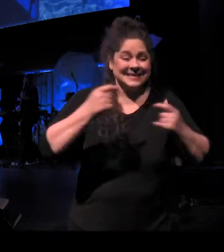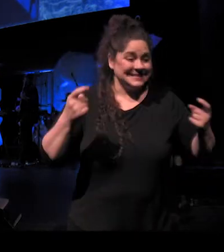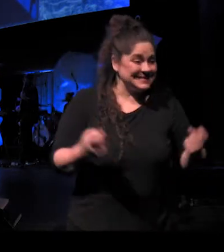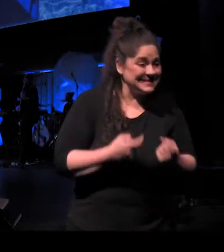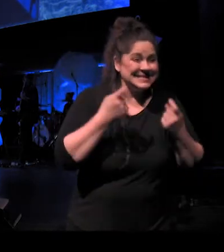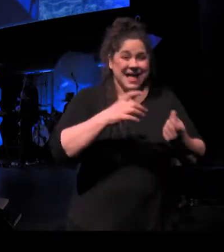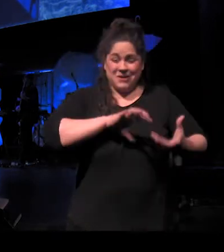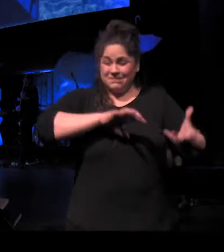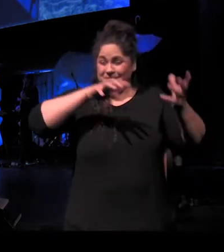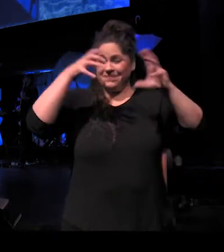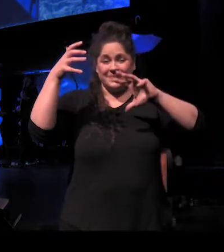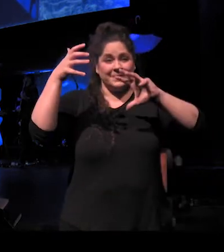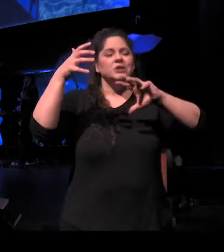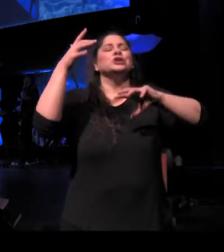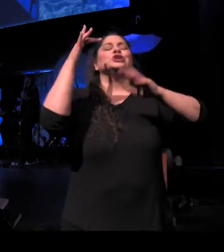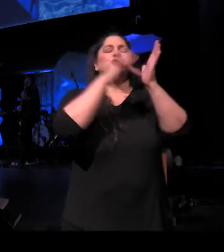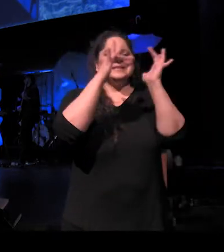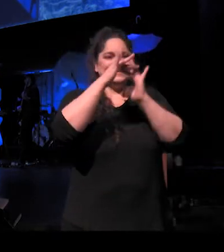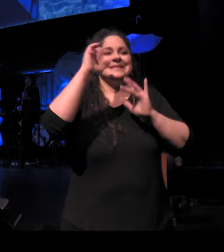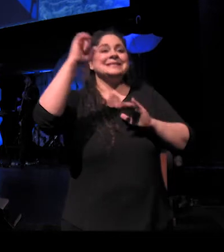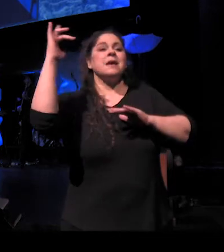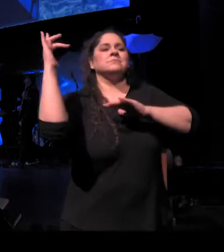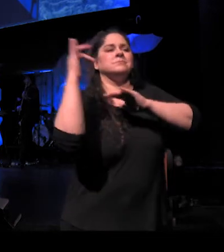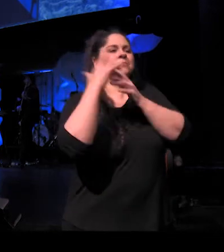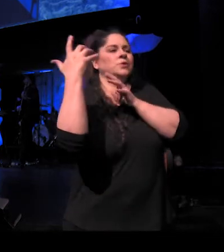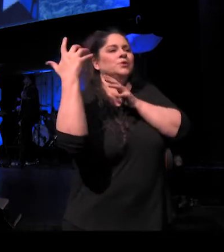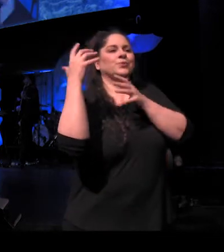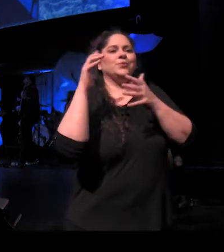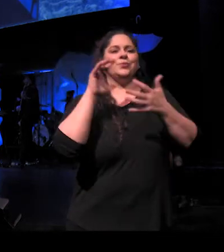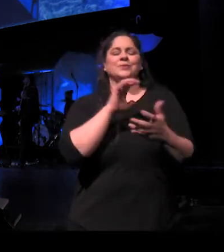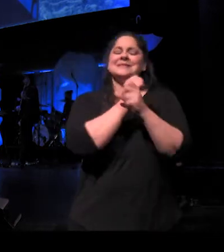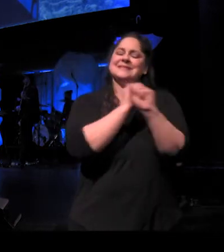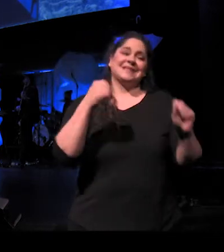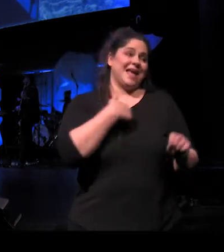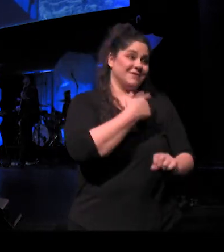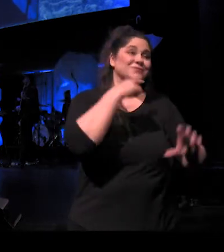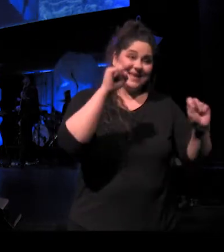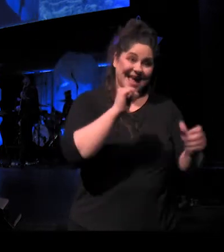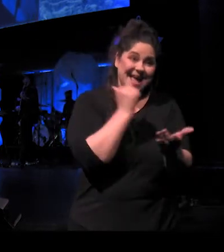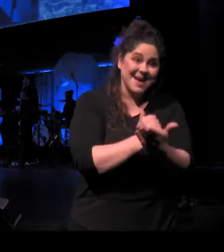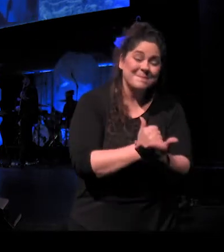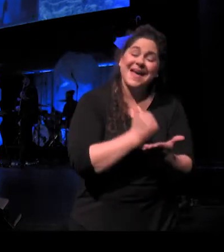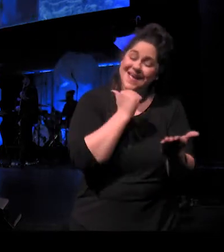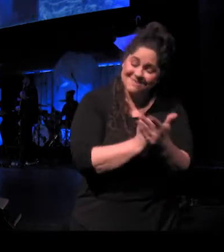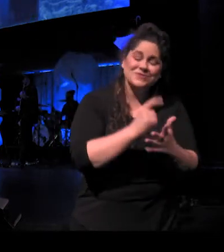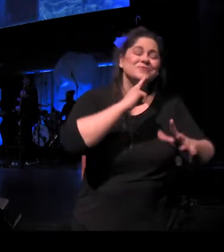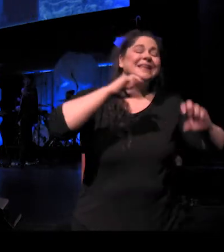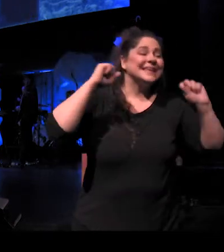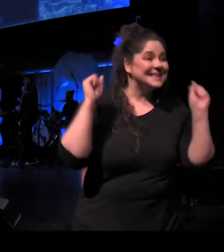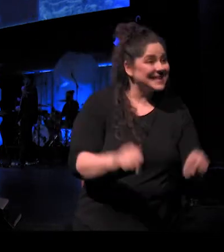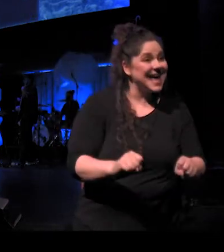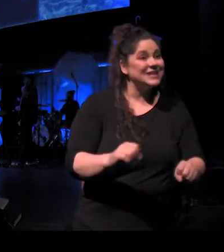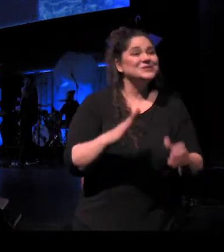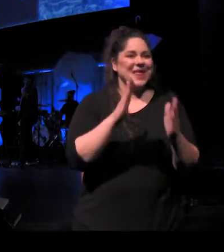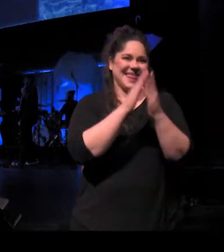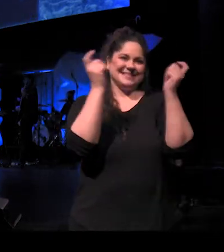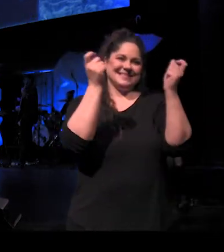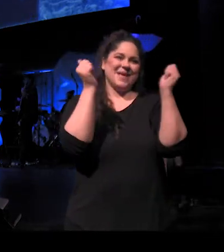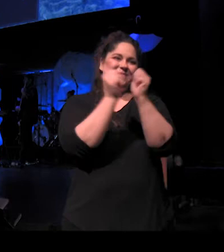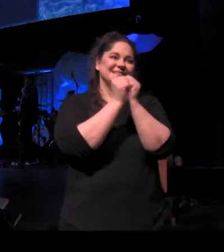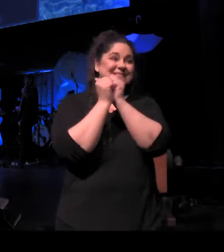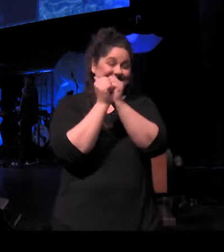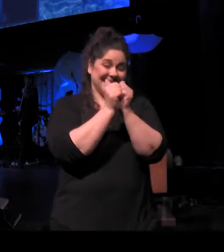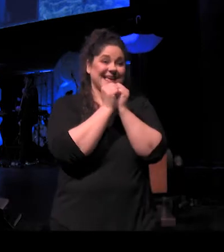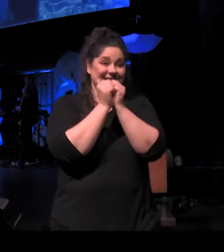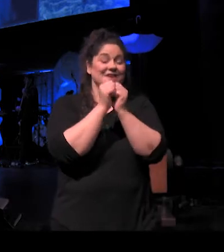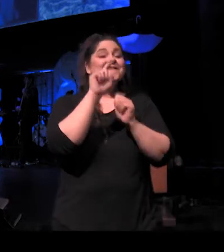for Jesus to come in and rescue us. Amen? Amen. So let's celebrate together. We're